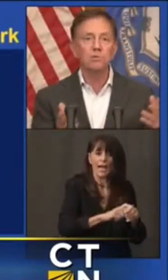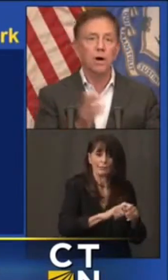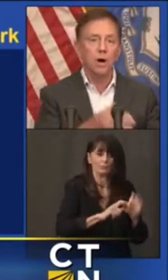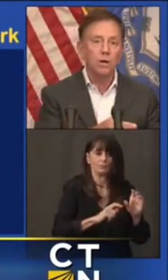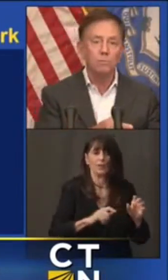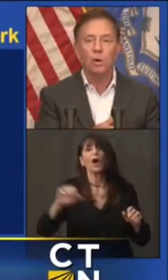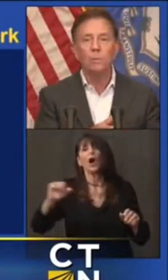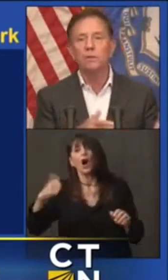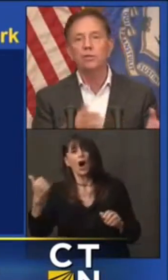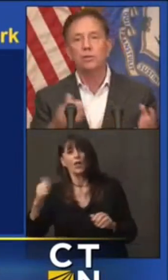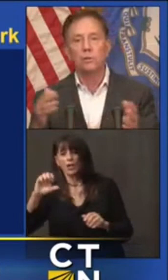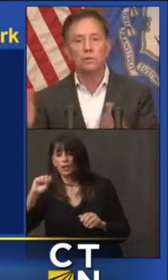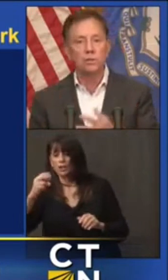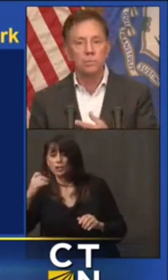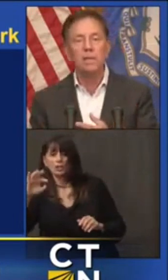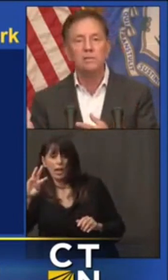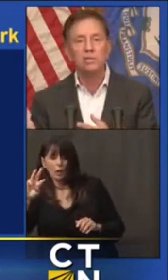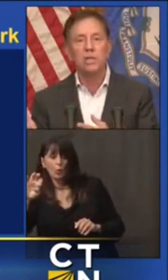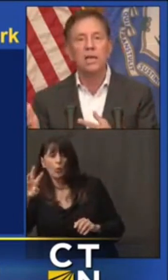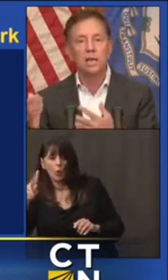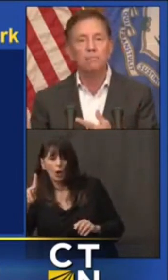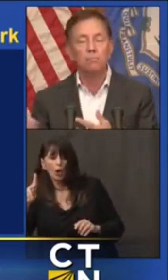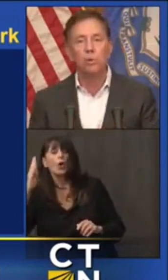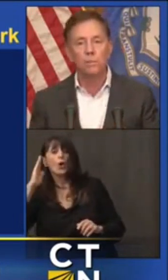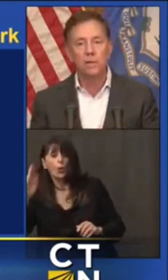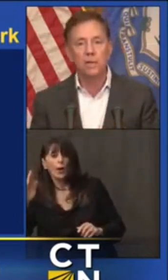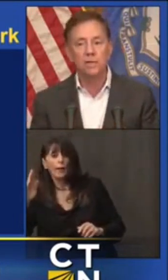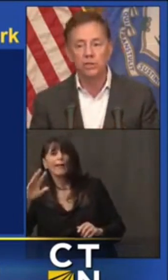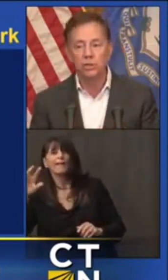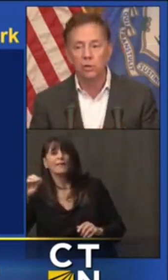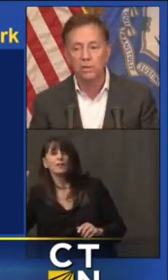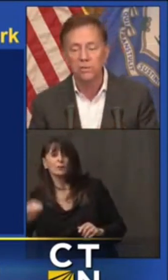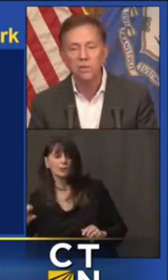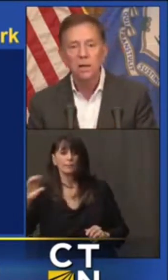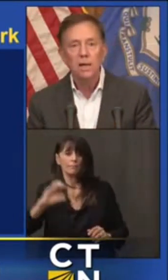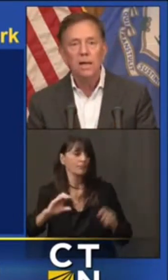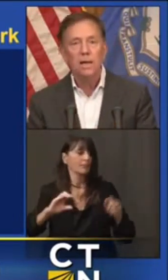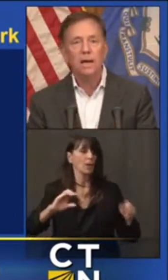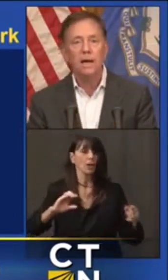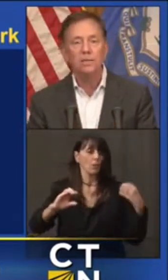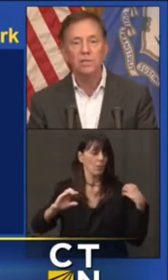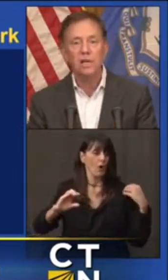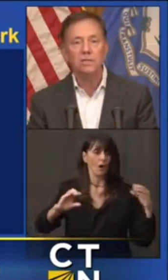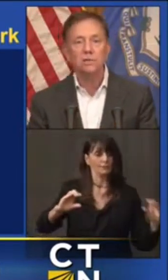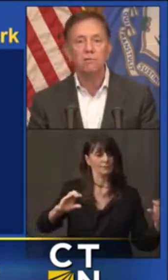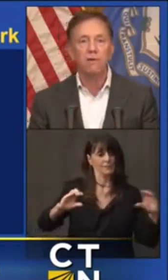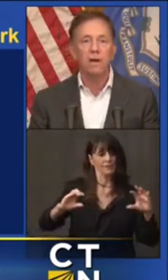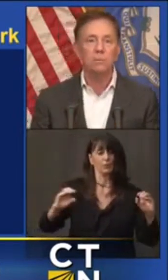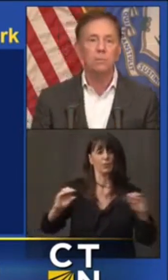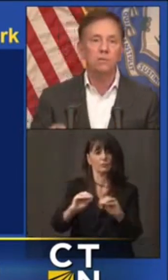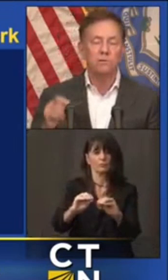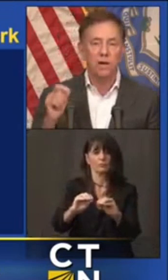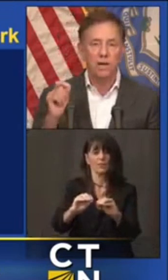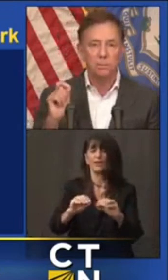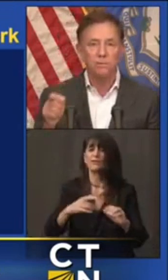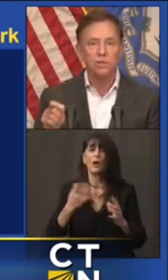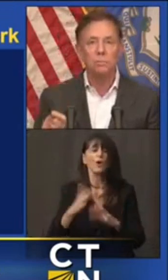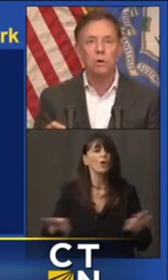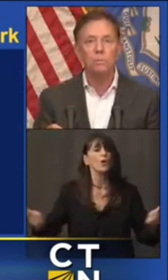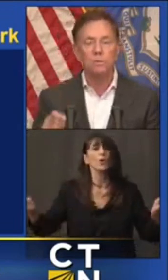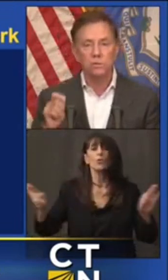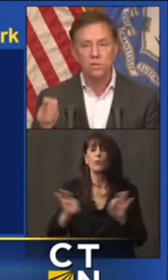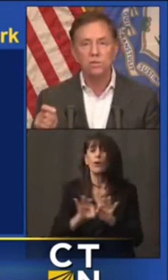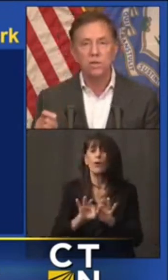opposed to unemployment insurance, to me this is like employment insurance. And I just think it's invaluable. It's invaluable for